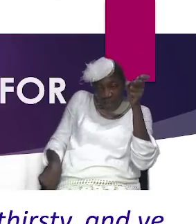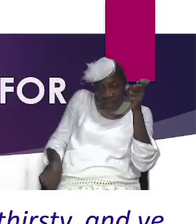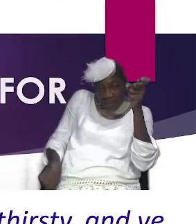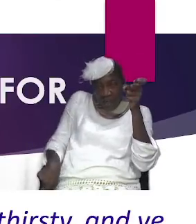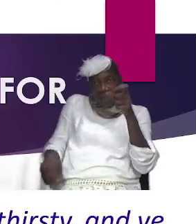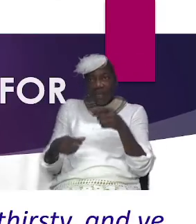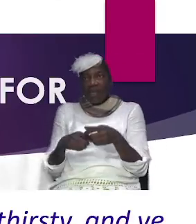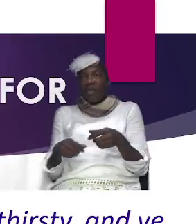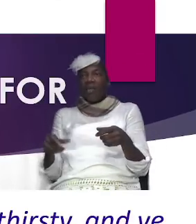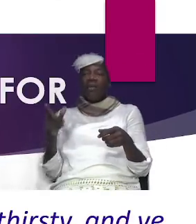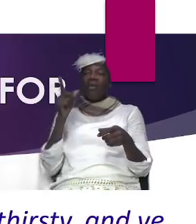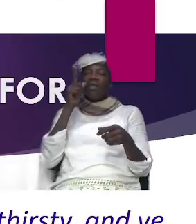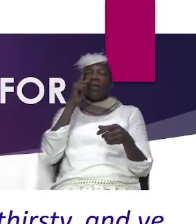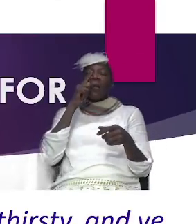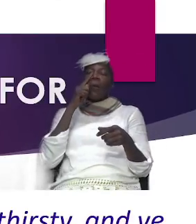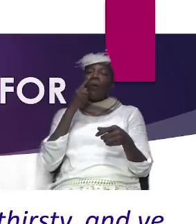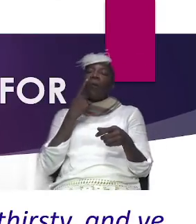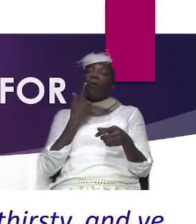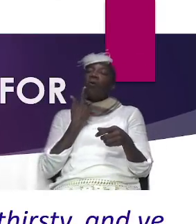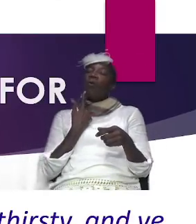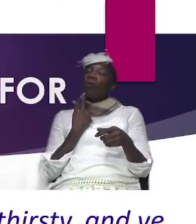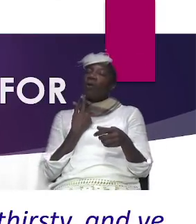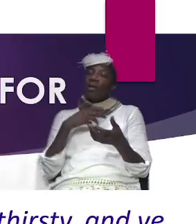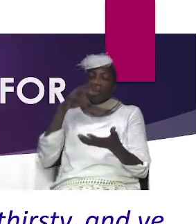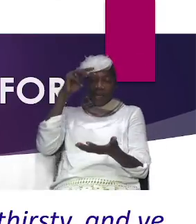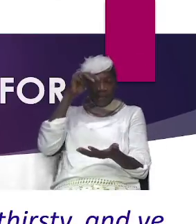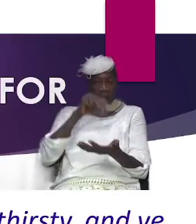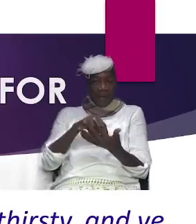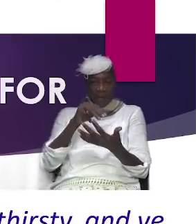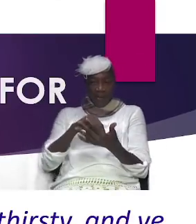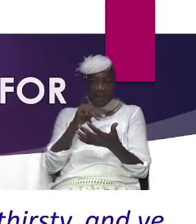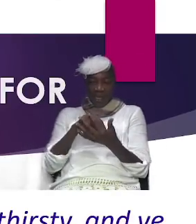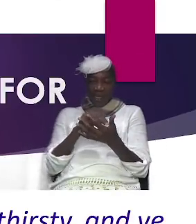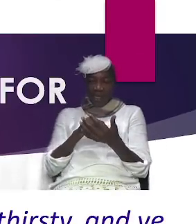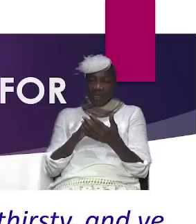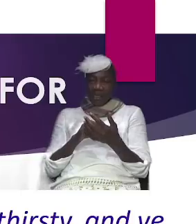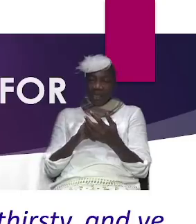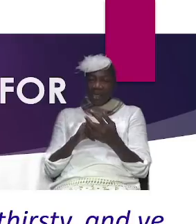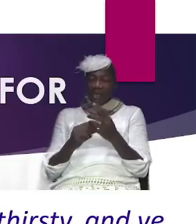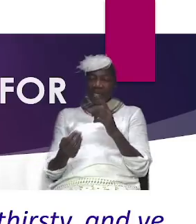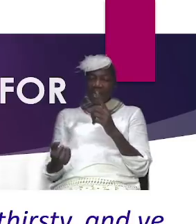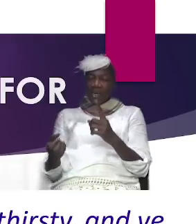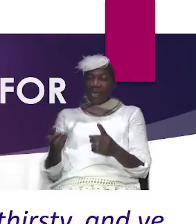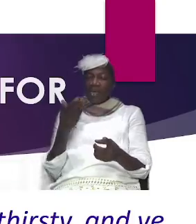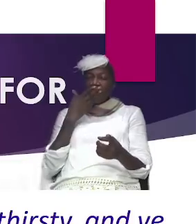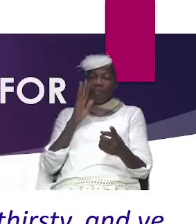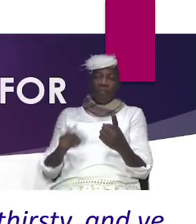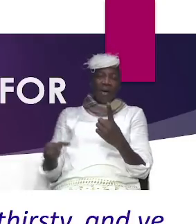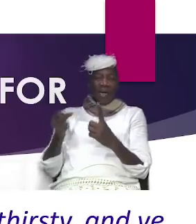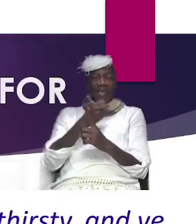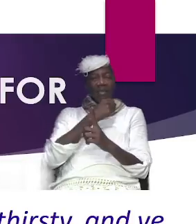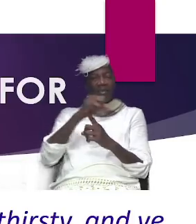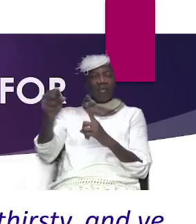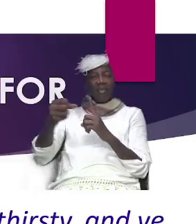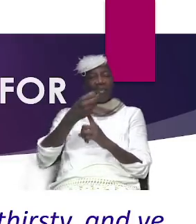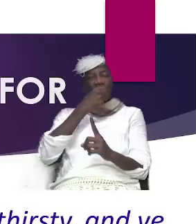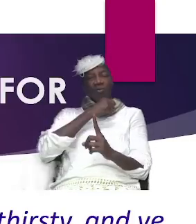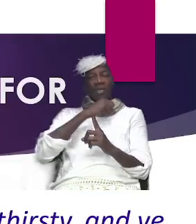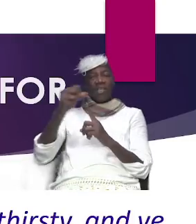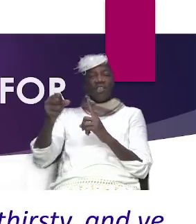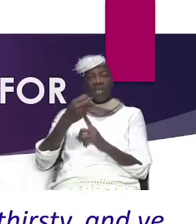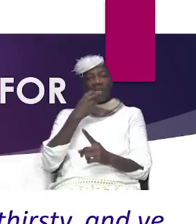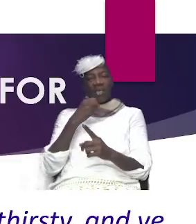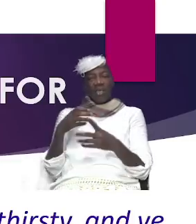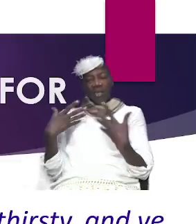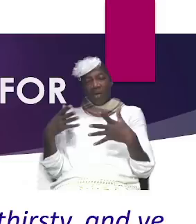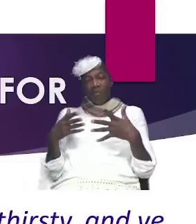find the lonely, find those in our midst that are in a terrible situation in terms of their accommodation. We probably